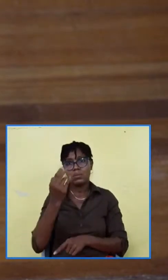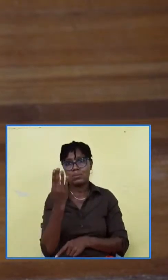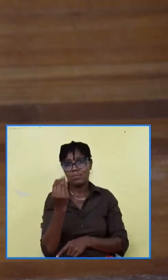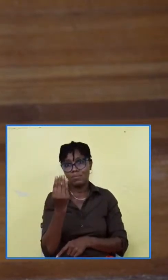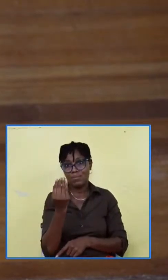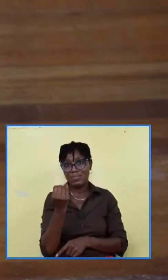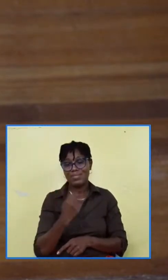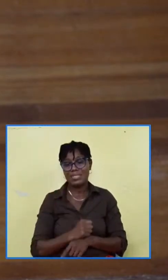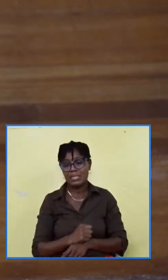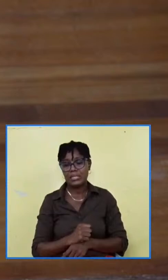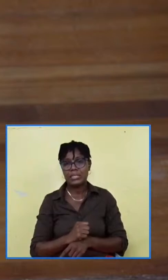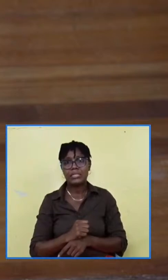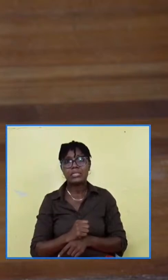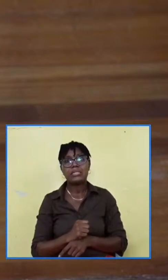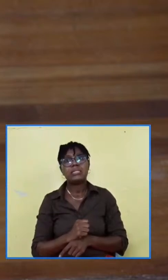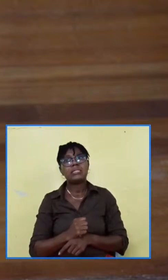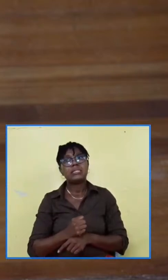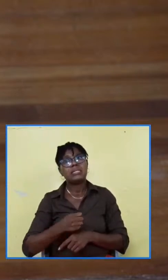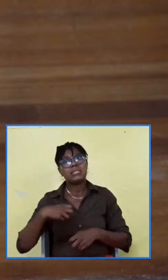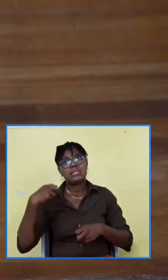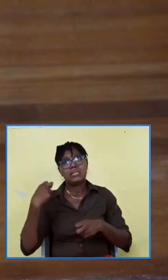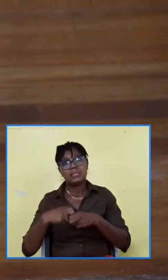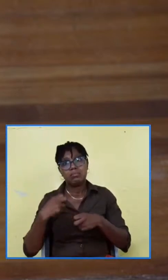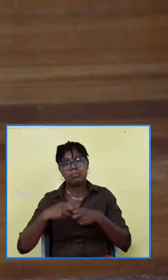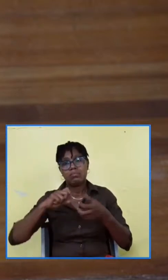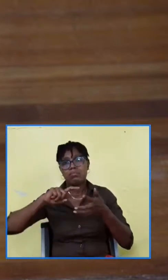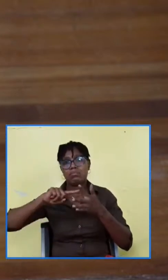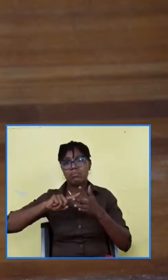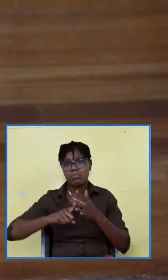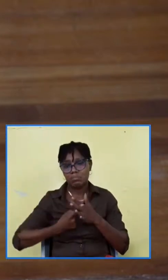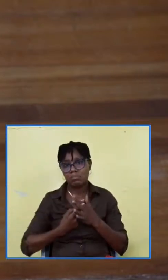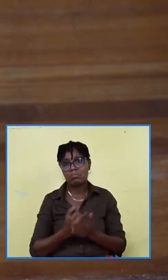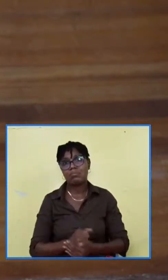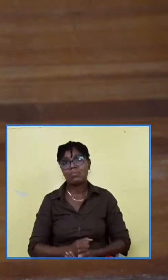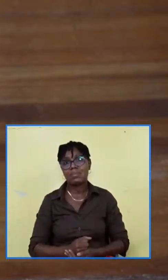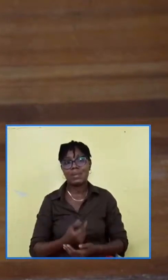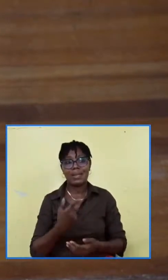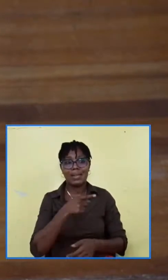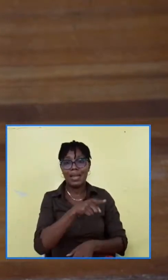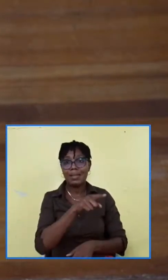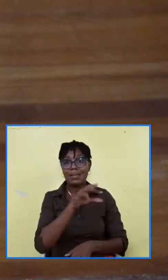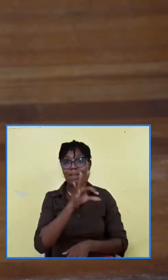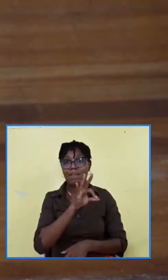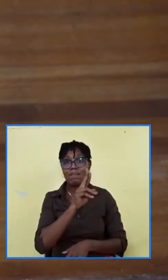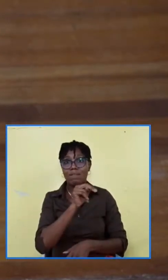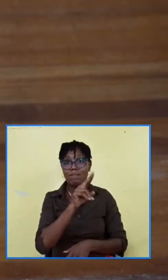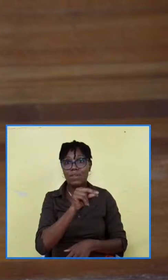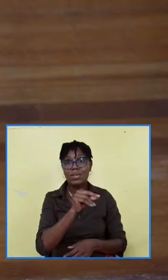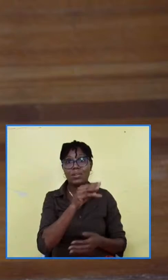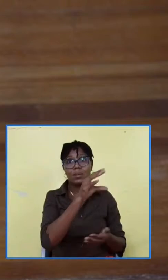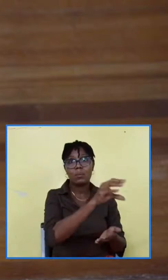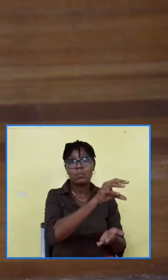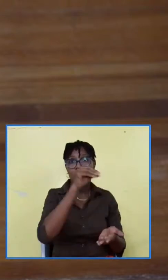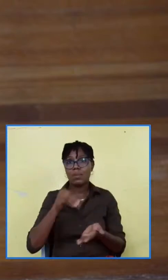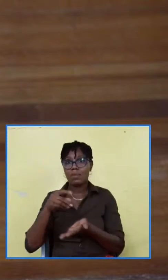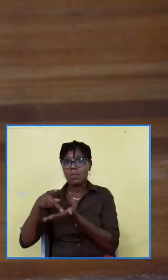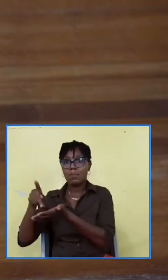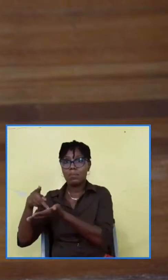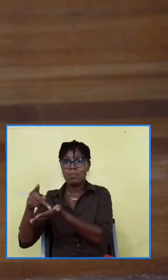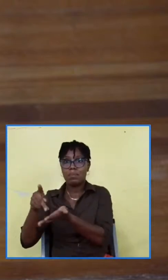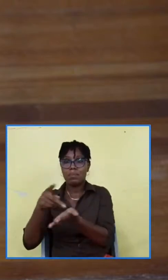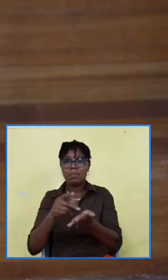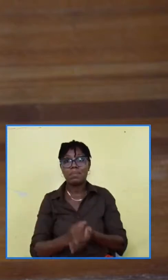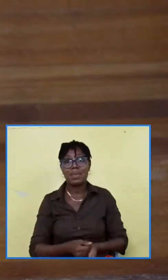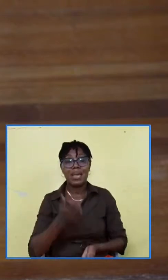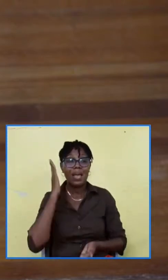was called upon to meet the gap. And that's what's continued today. And that force, that demographic force, is what's going to exhaust it